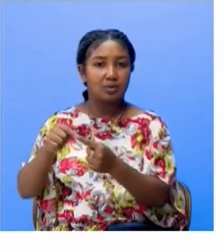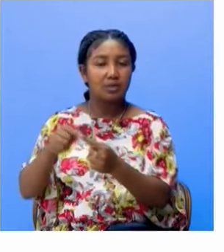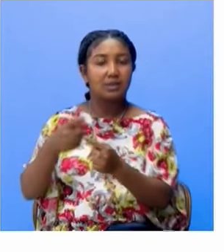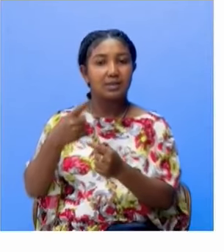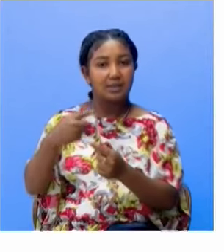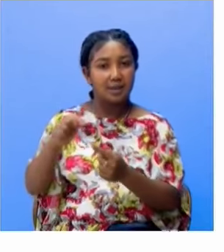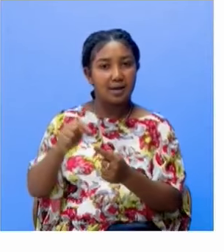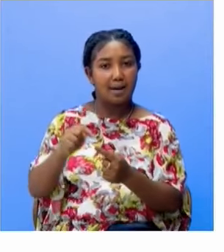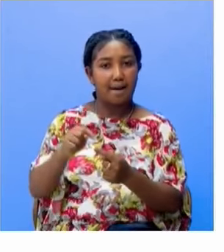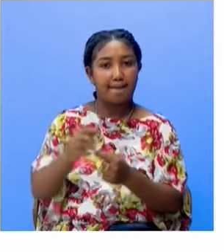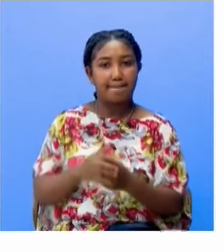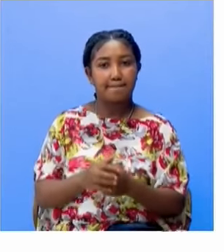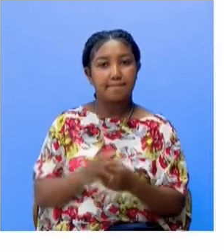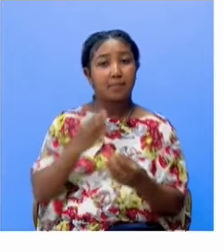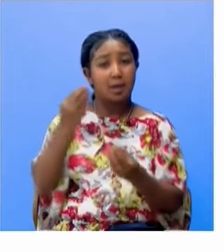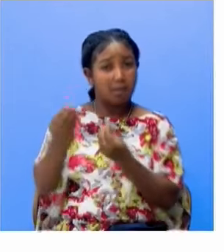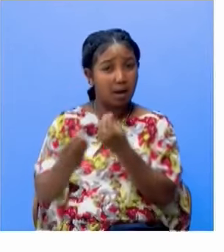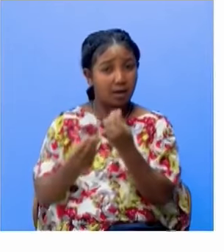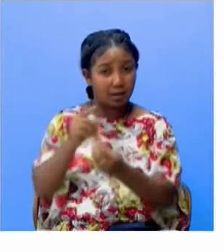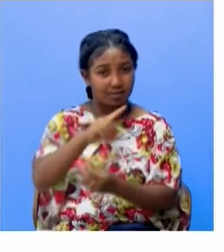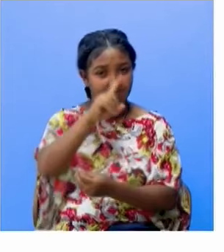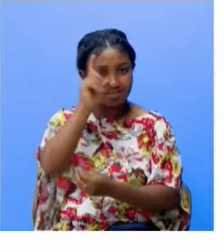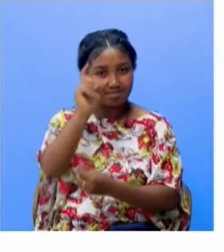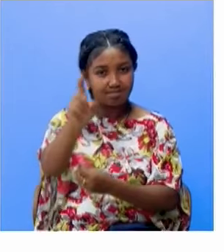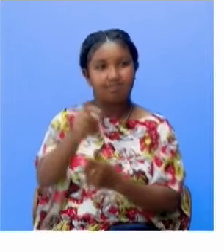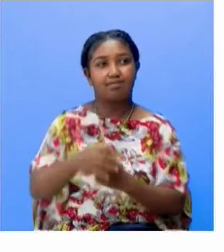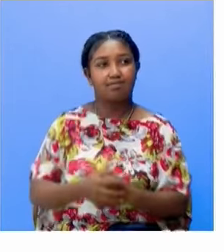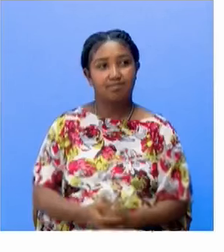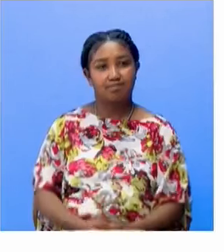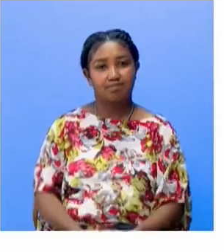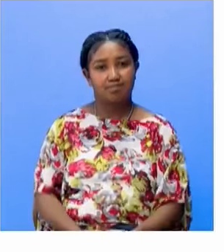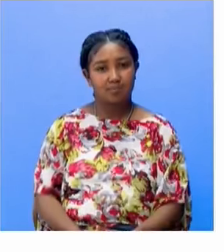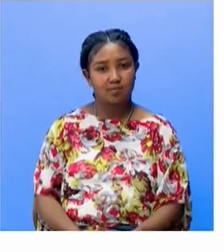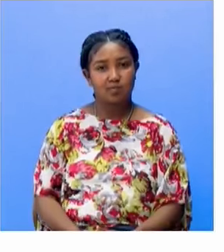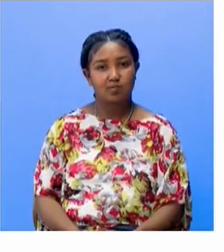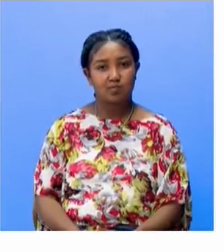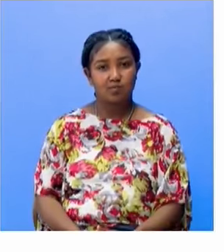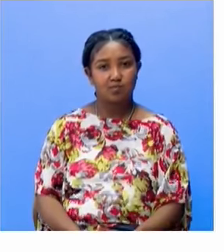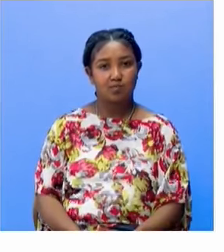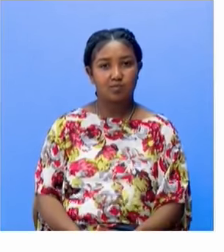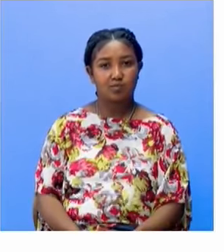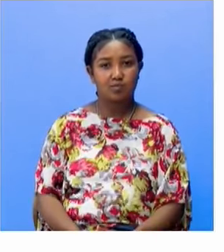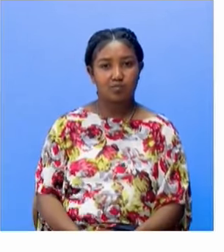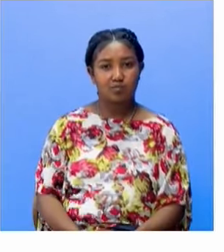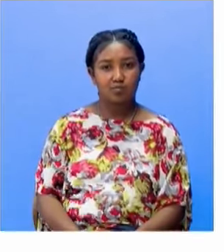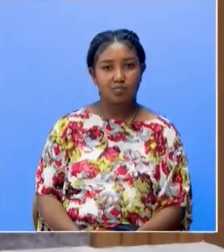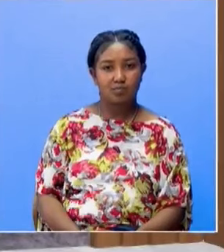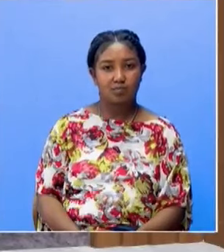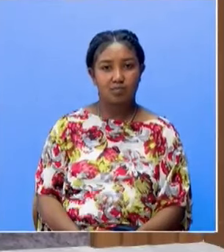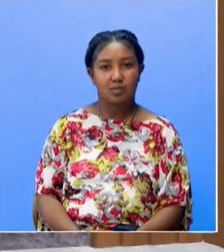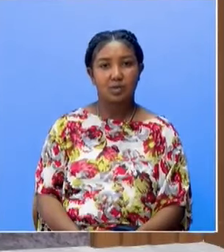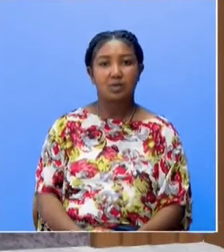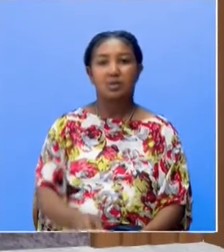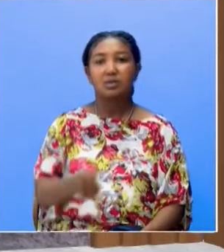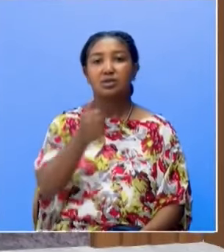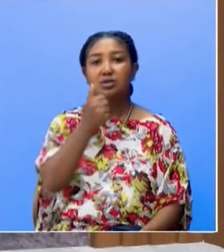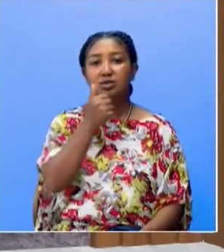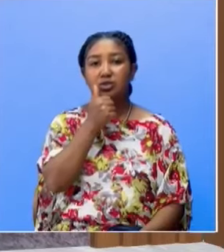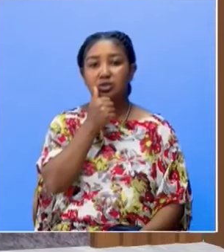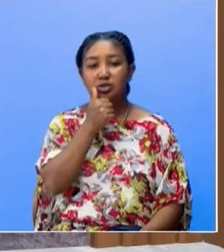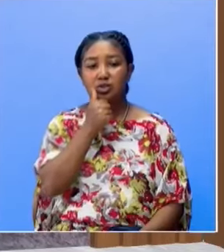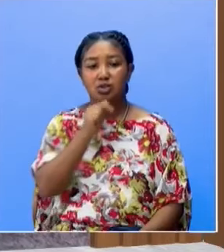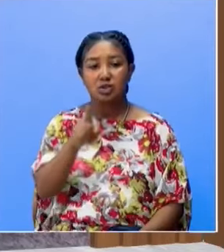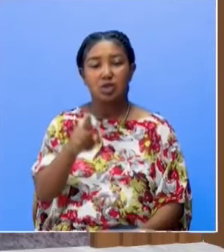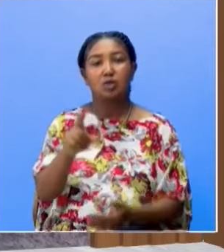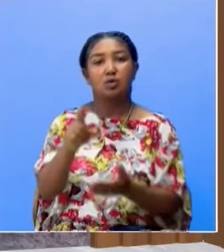the market? Did he go to the market? Question. She wrote the